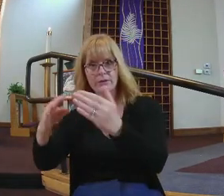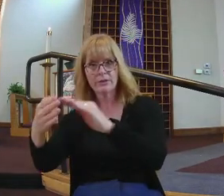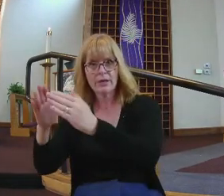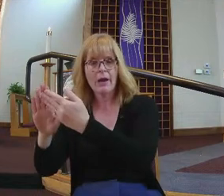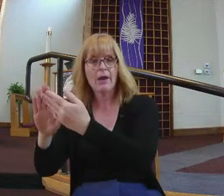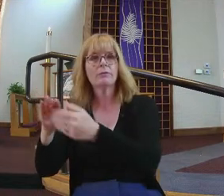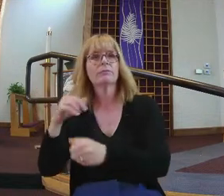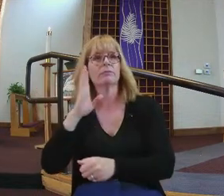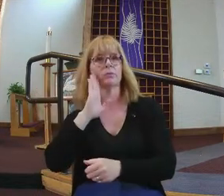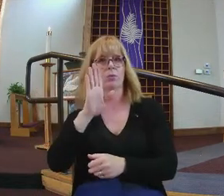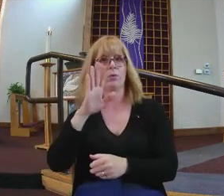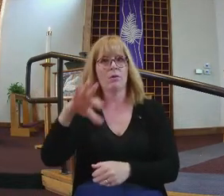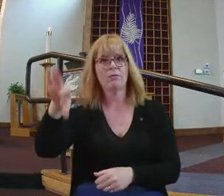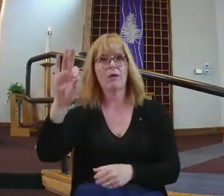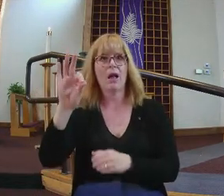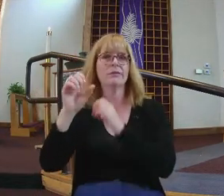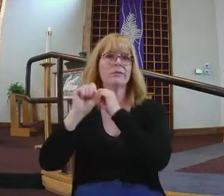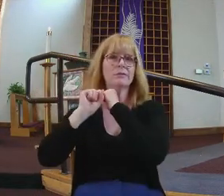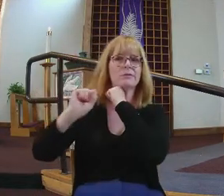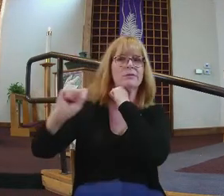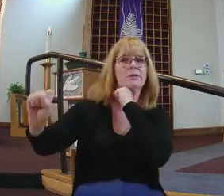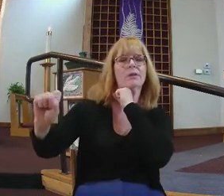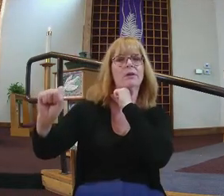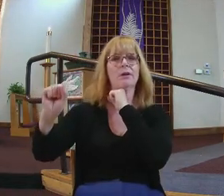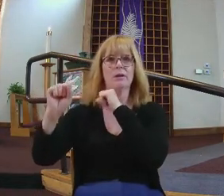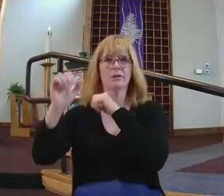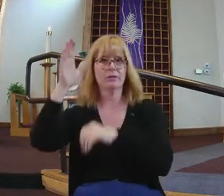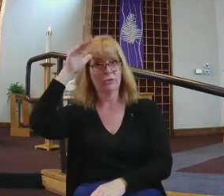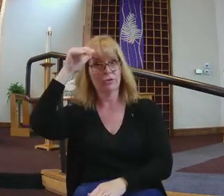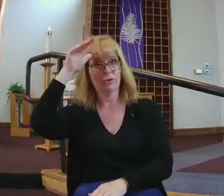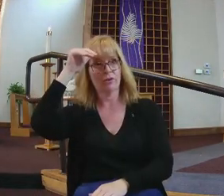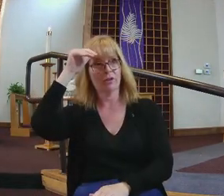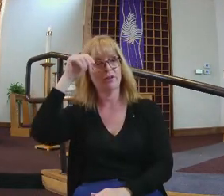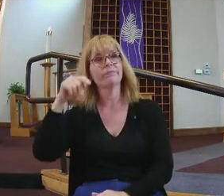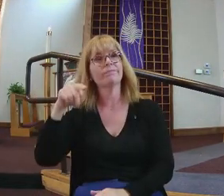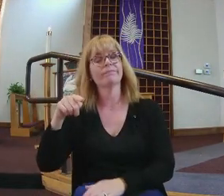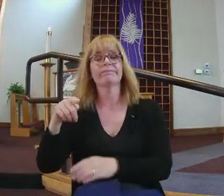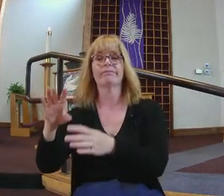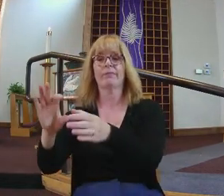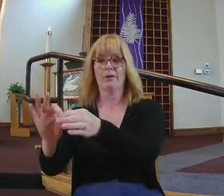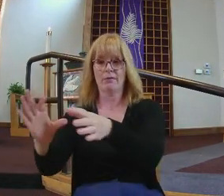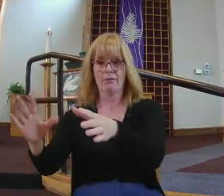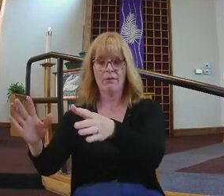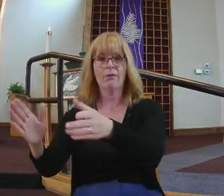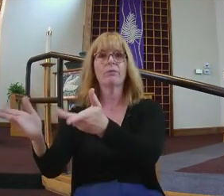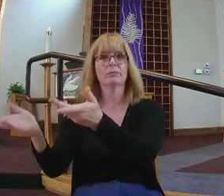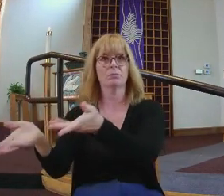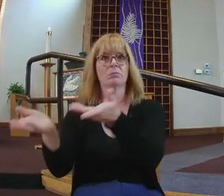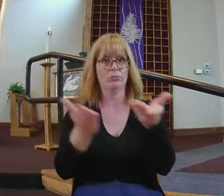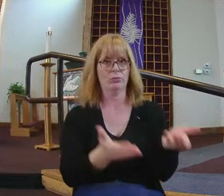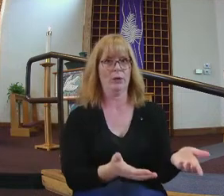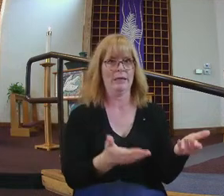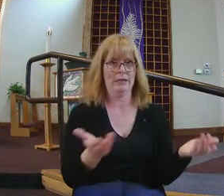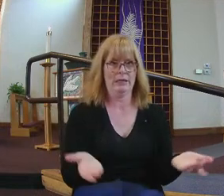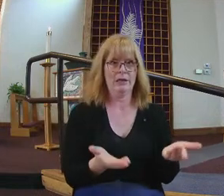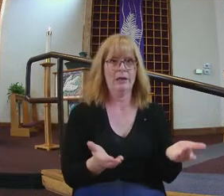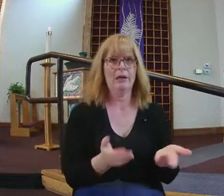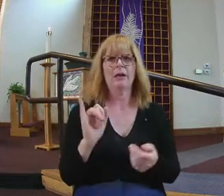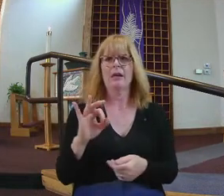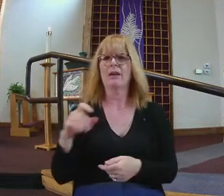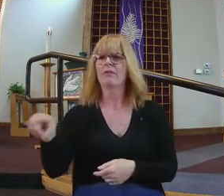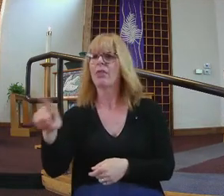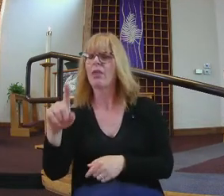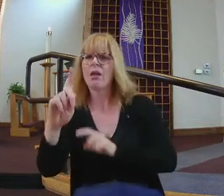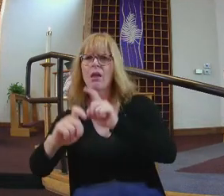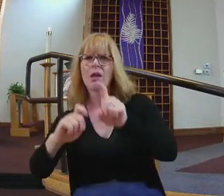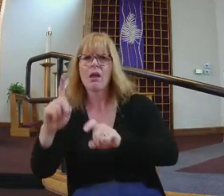it, you will find tied there a colt that has never been ridden. Untie it and bring it. If anyone says to you,